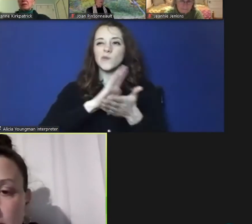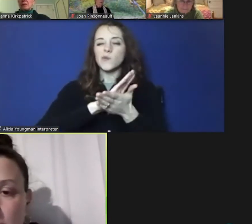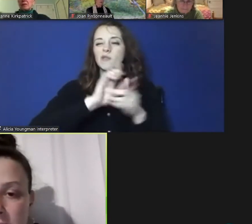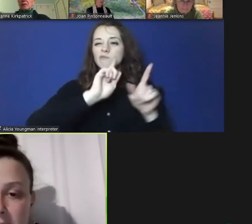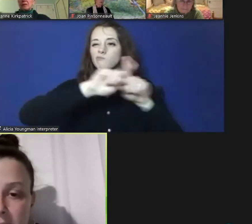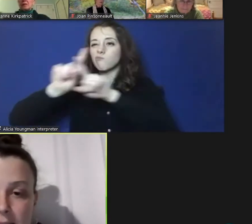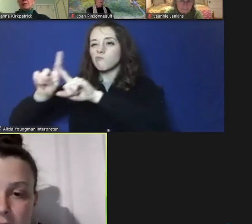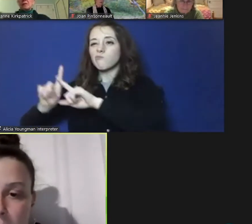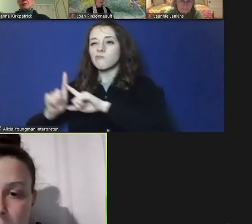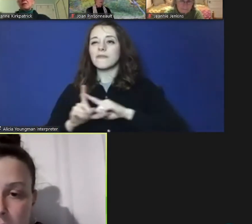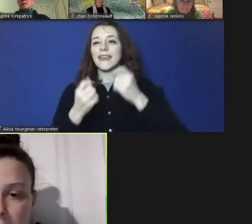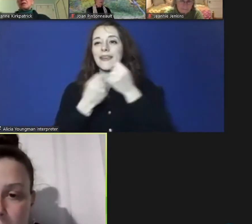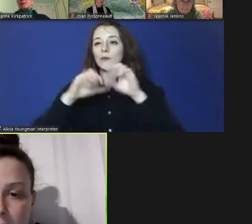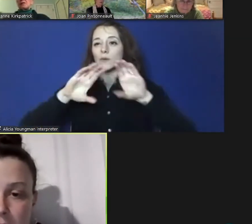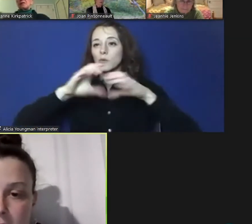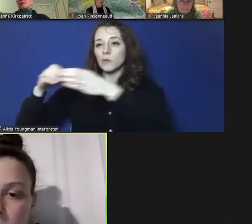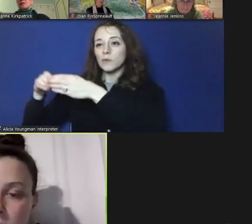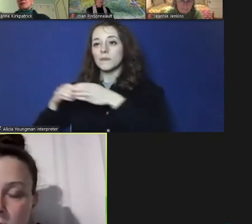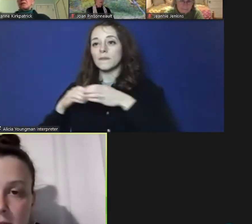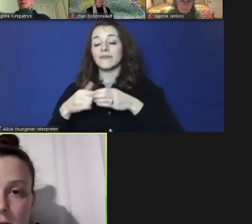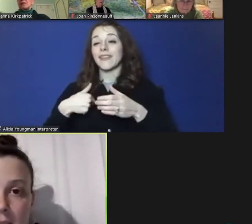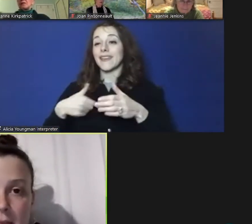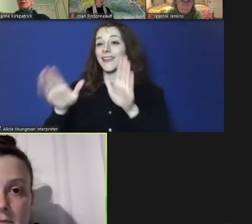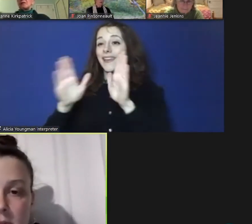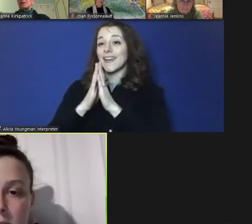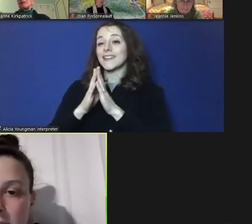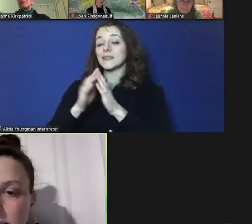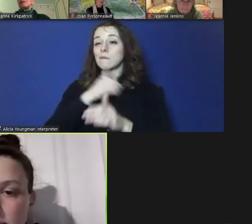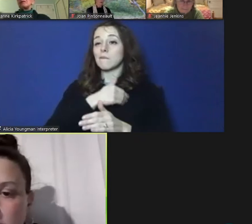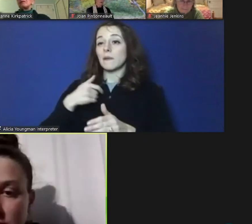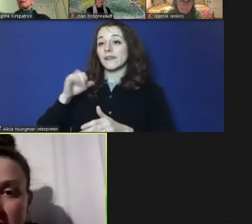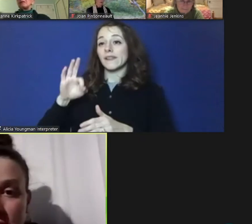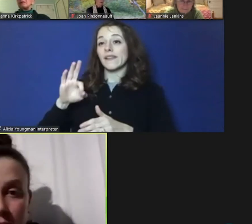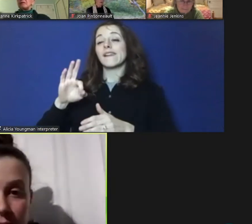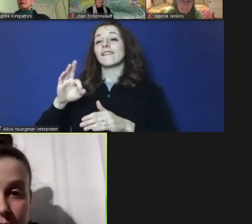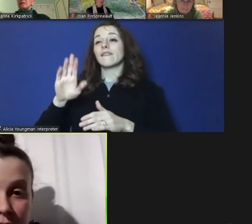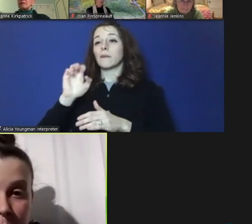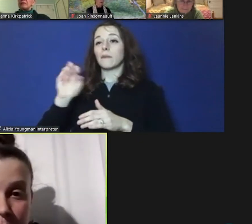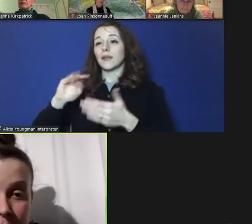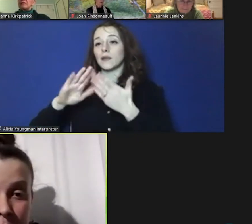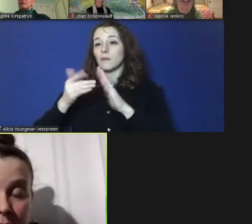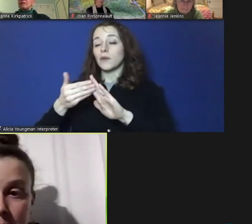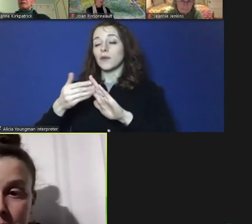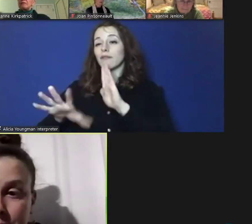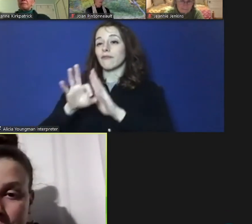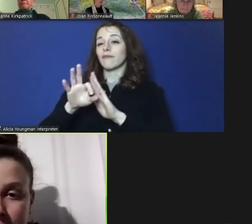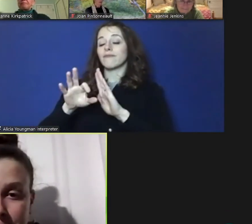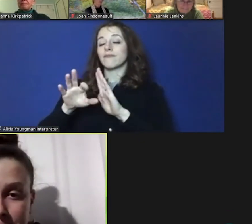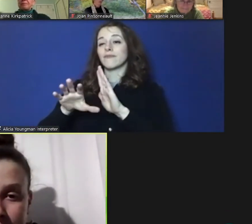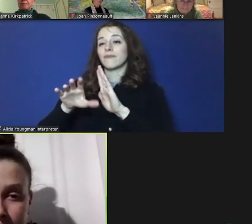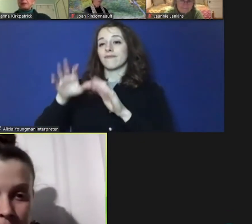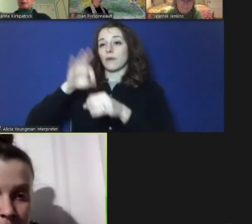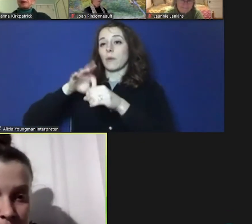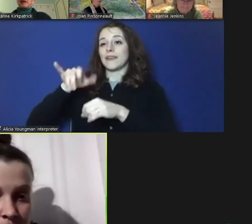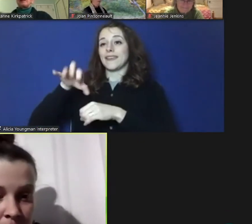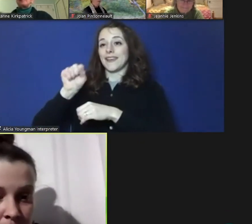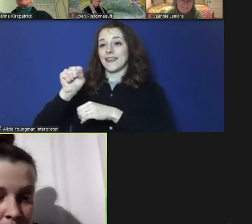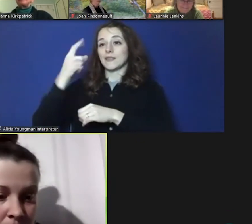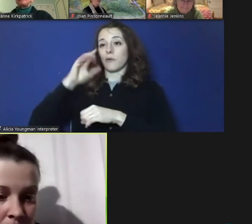groups. So I would just ask that members of the Bennington community vote yes for the Bennington Association Against Child Abuse tomorrow.